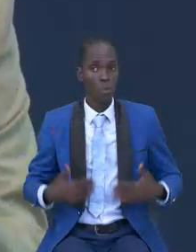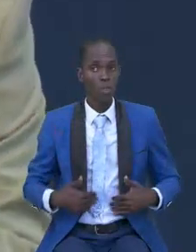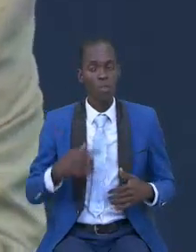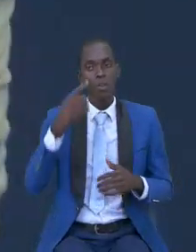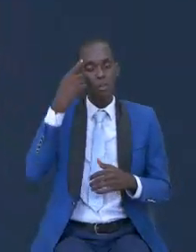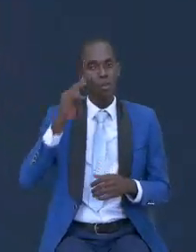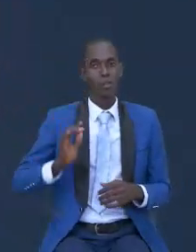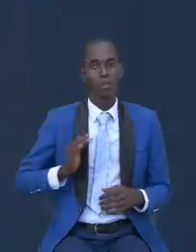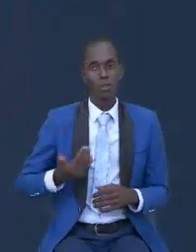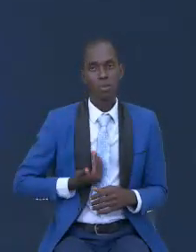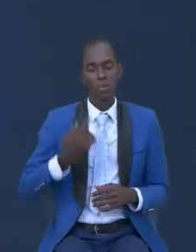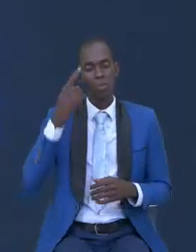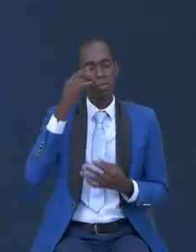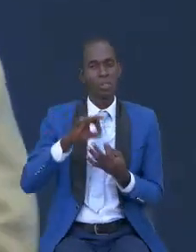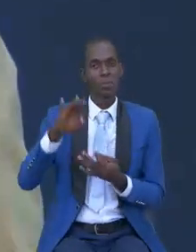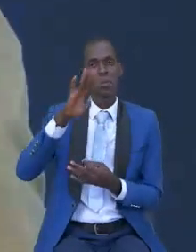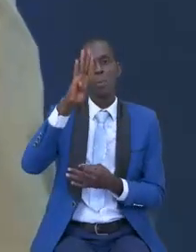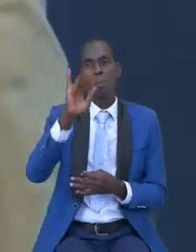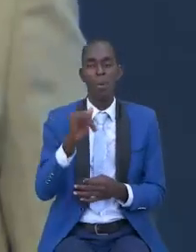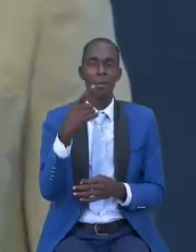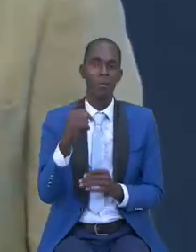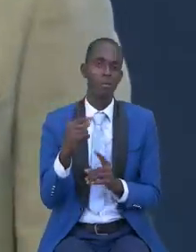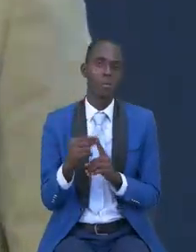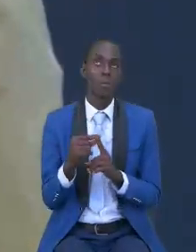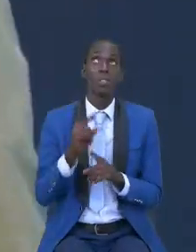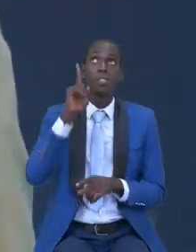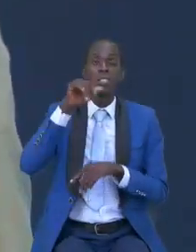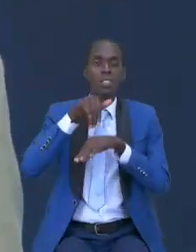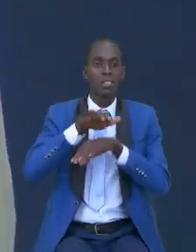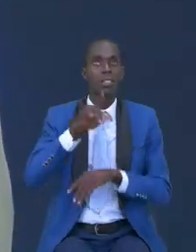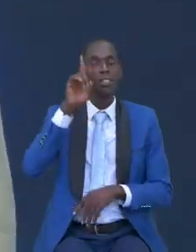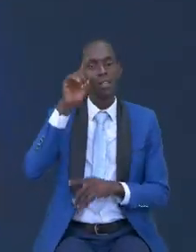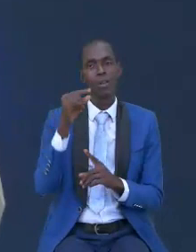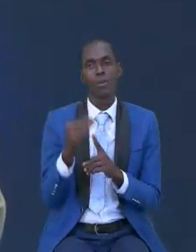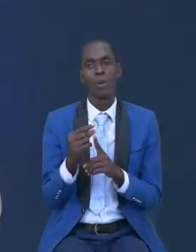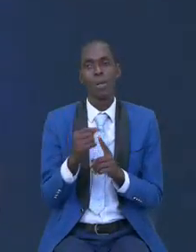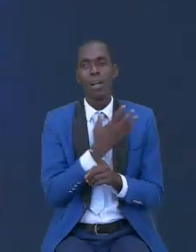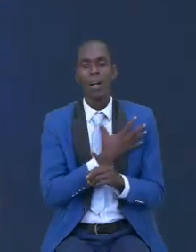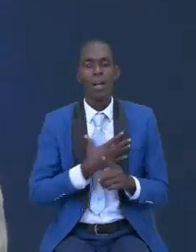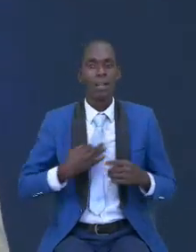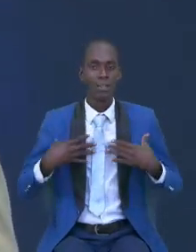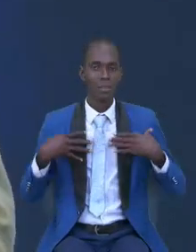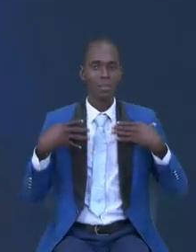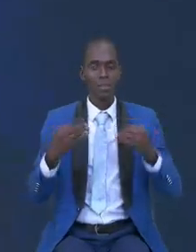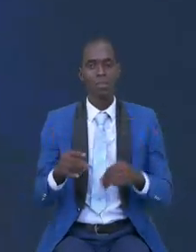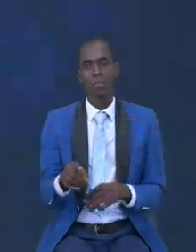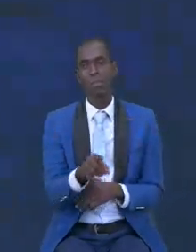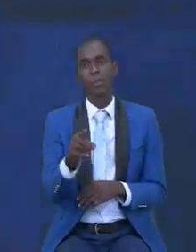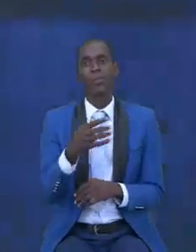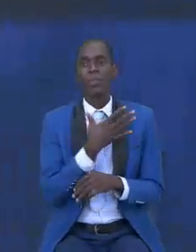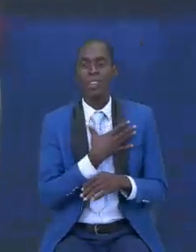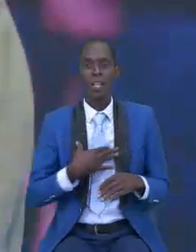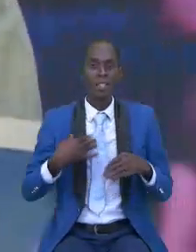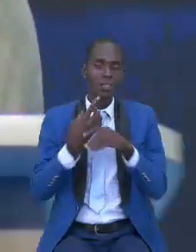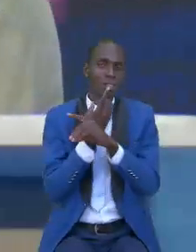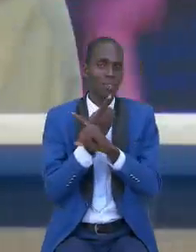the spirit, by the word. He sent his word and healed them and